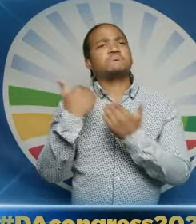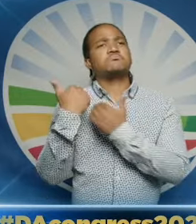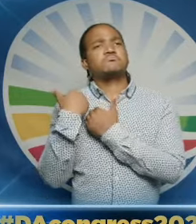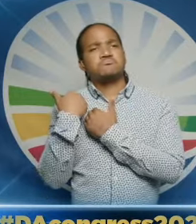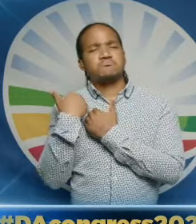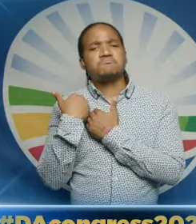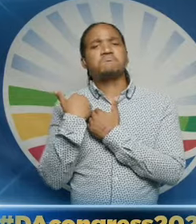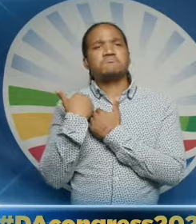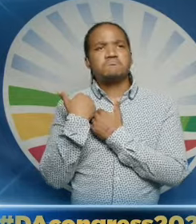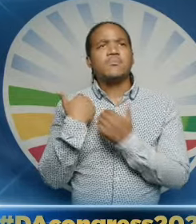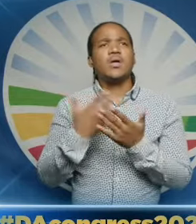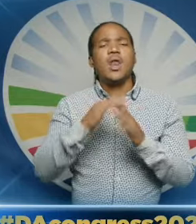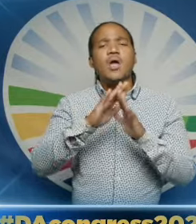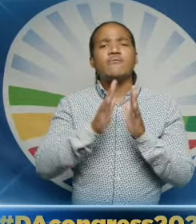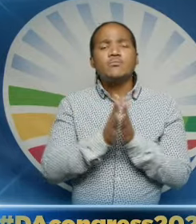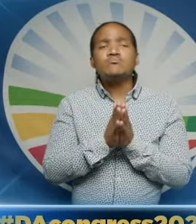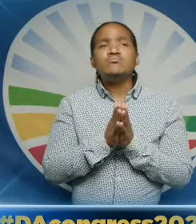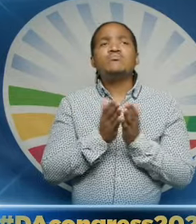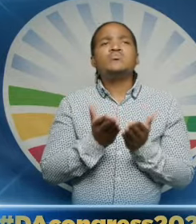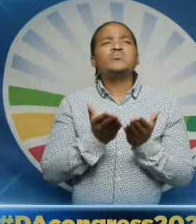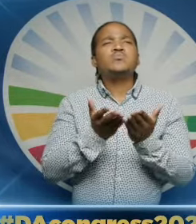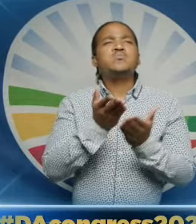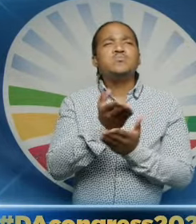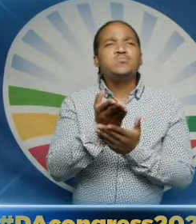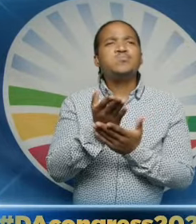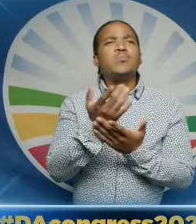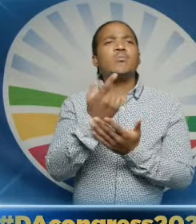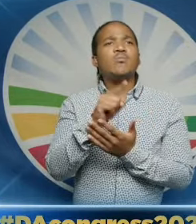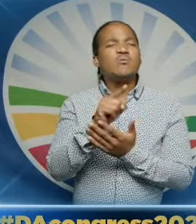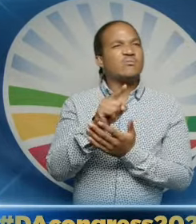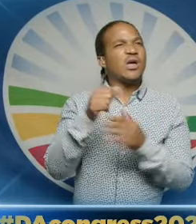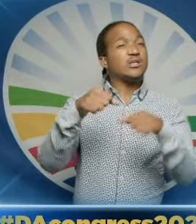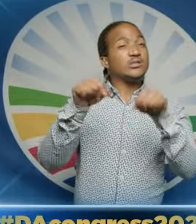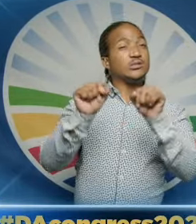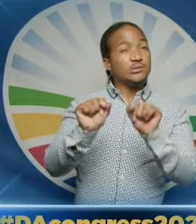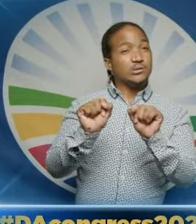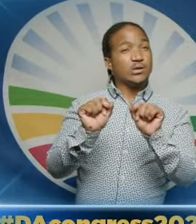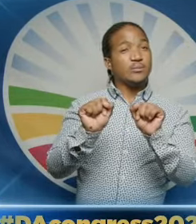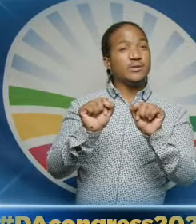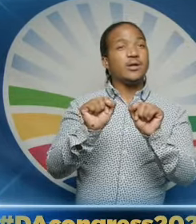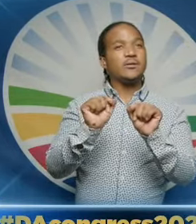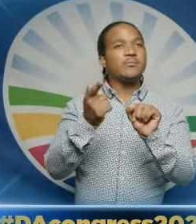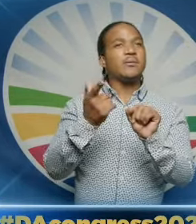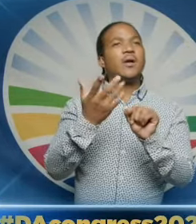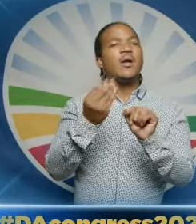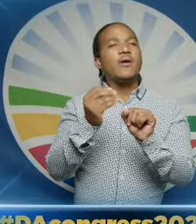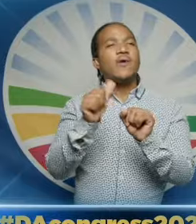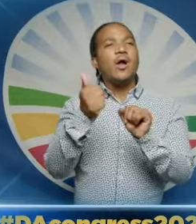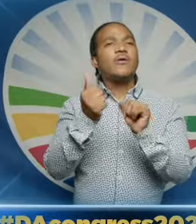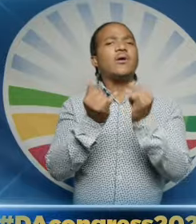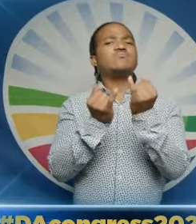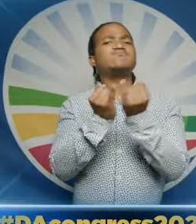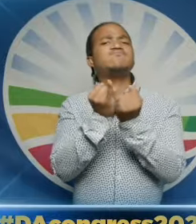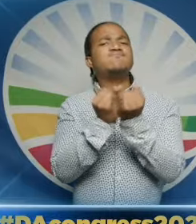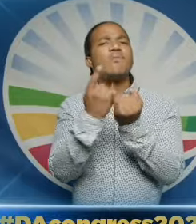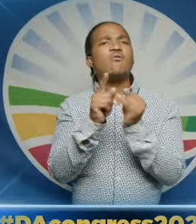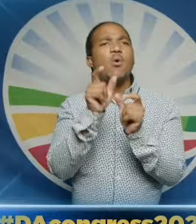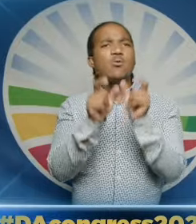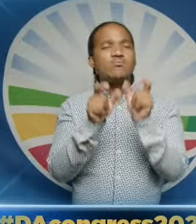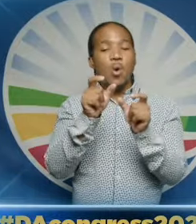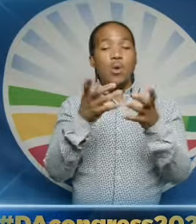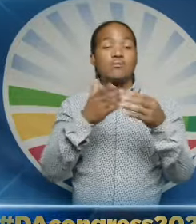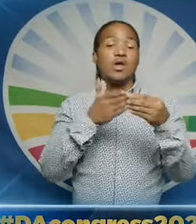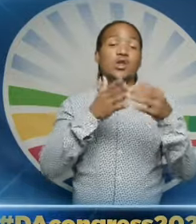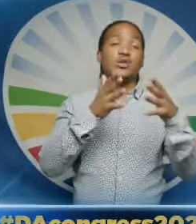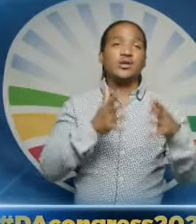for the Deputy Chairpersons of Federal Council. The Federal Chairperson is 3 candidates, and we have a contest for leadership. And I also think it says